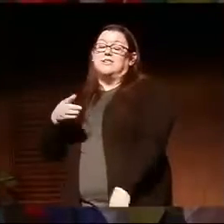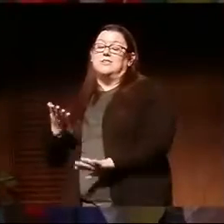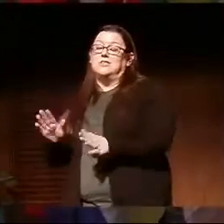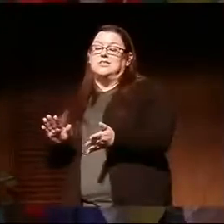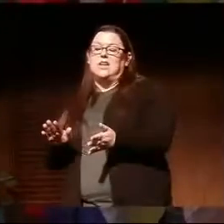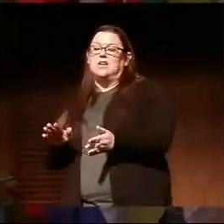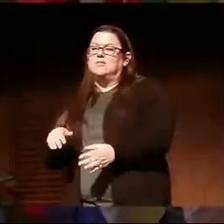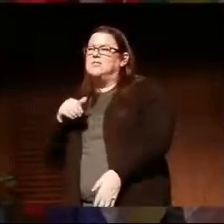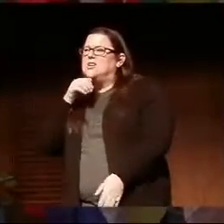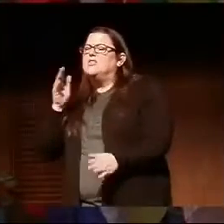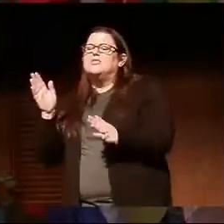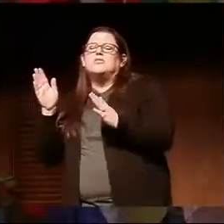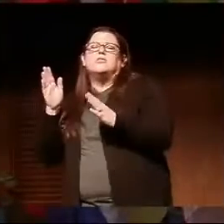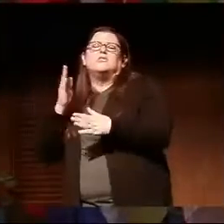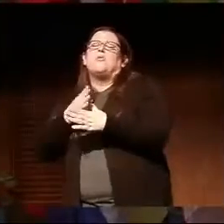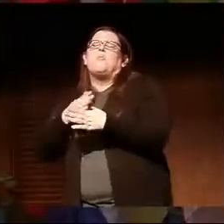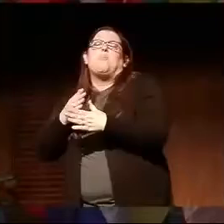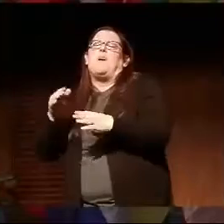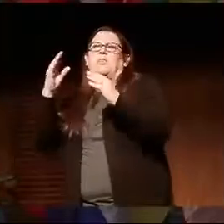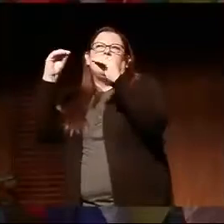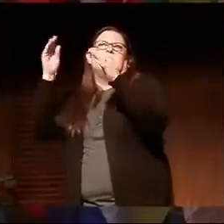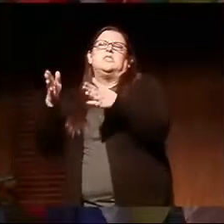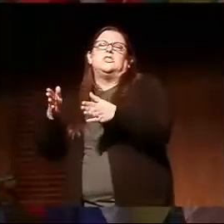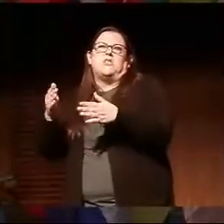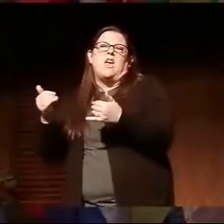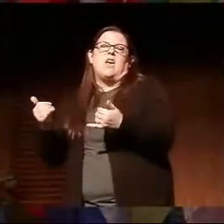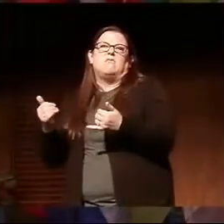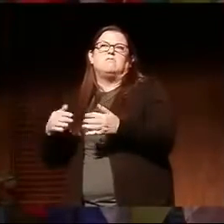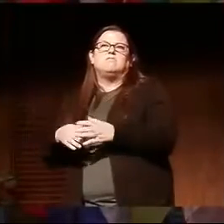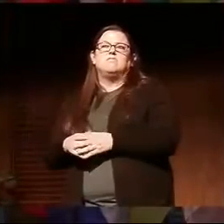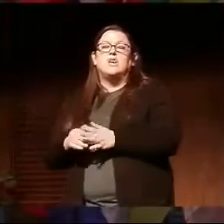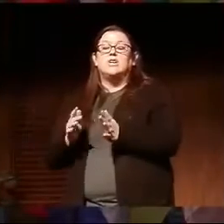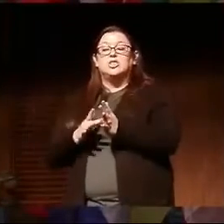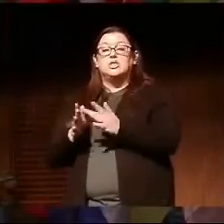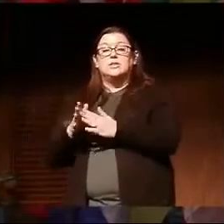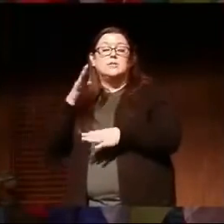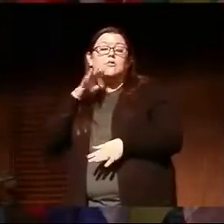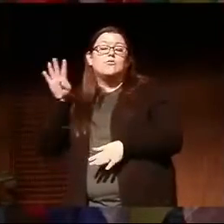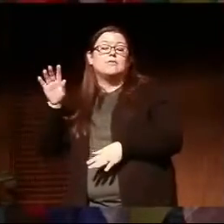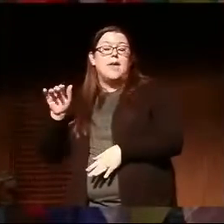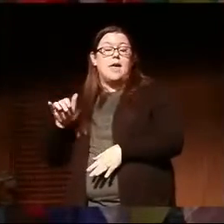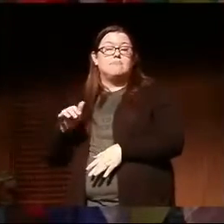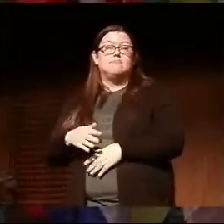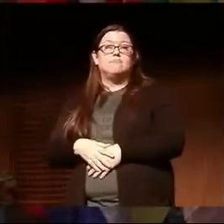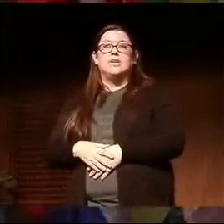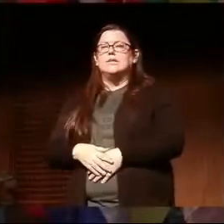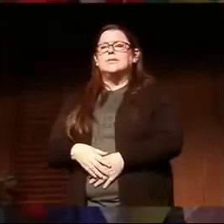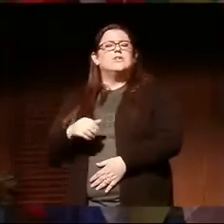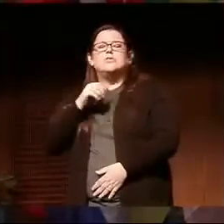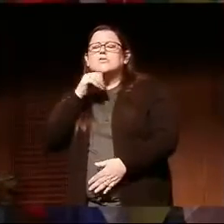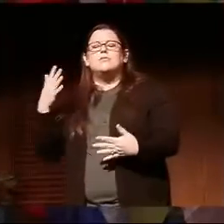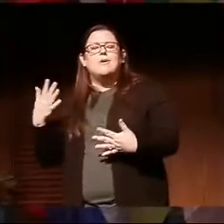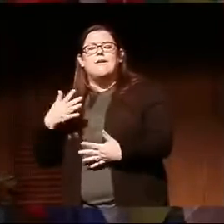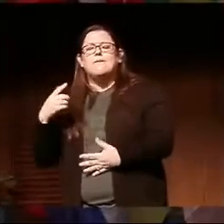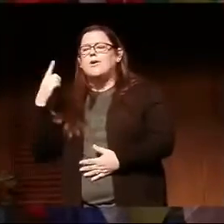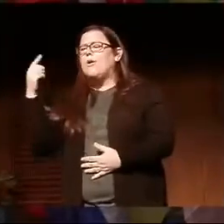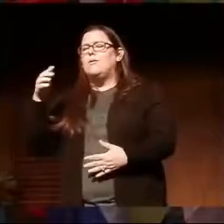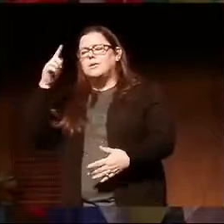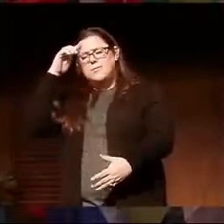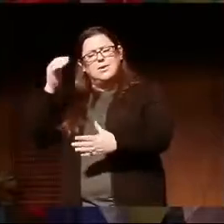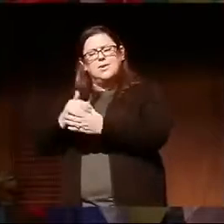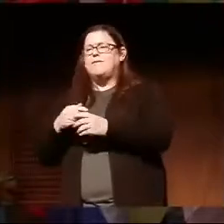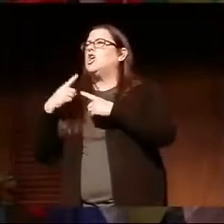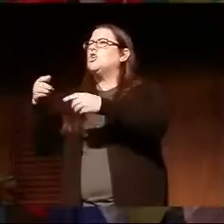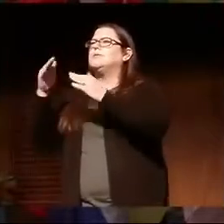teacher anymore. He's got other business to do. And Jesus ignores that and do not fear, only believe. He goes to